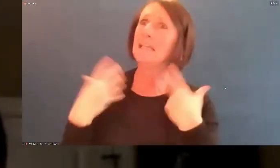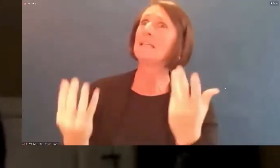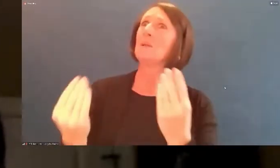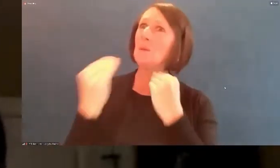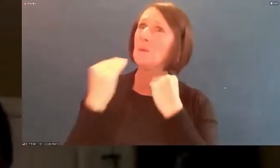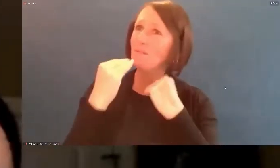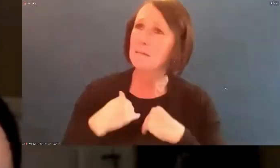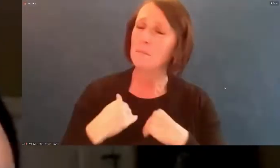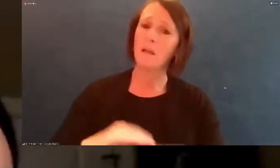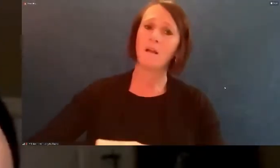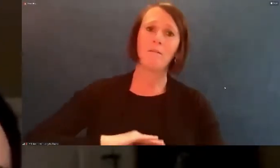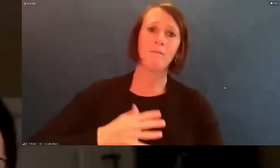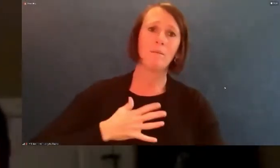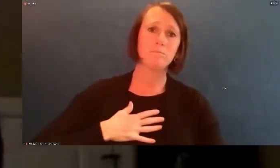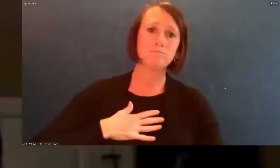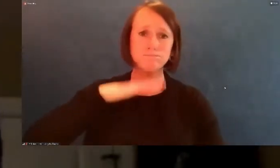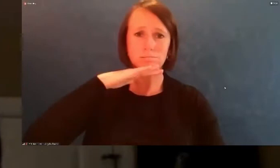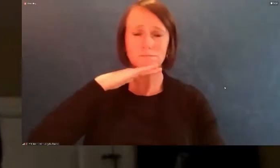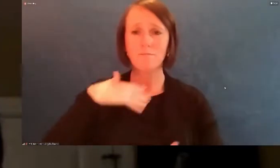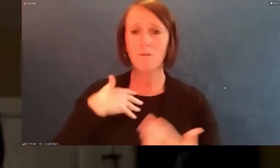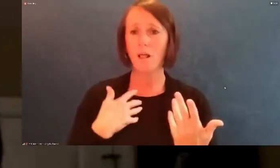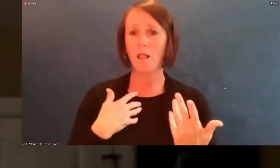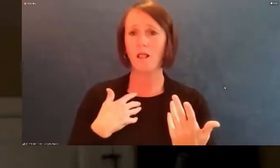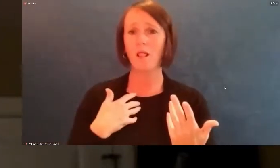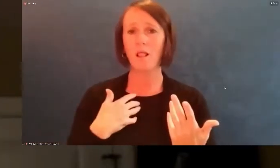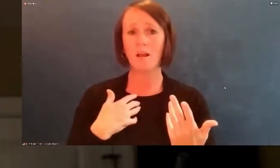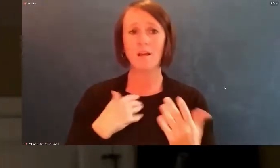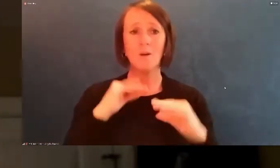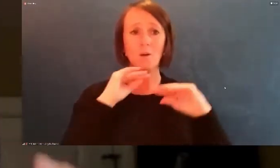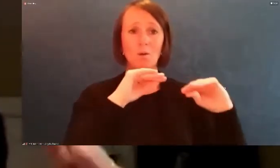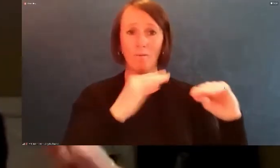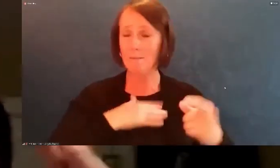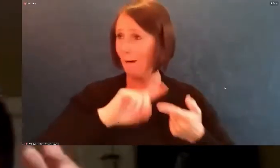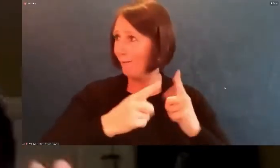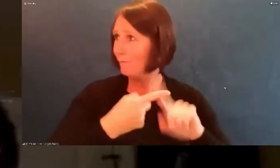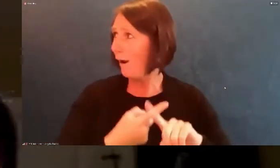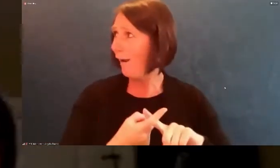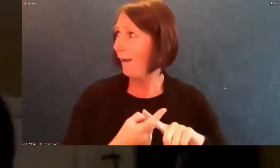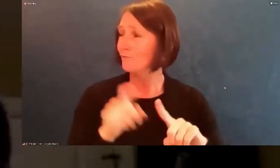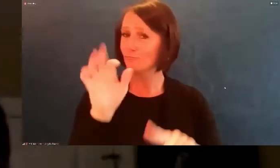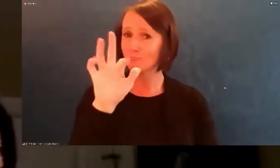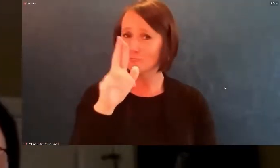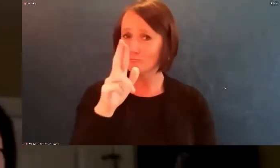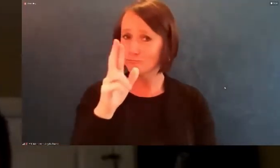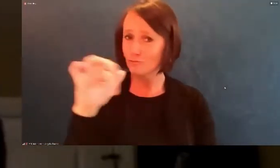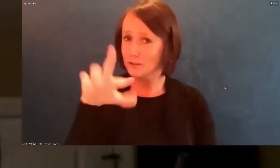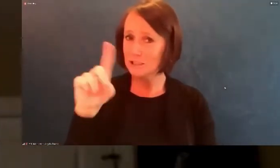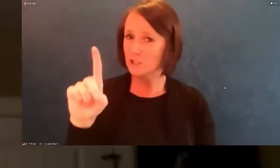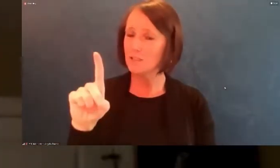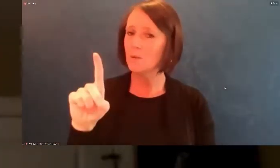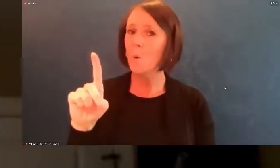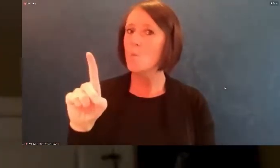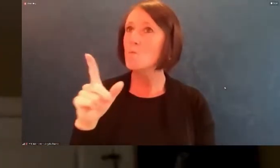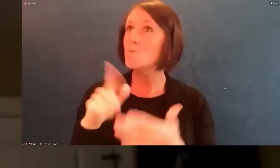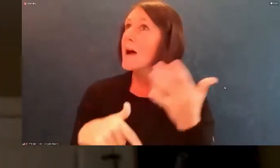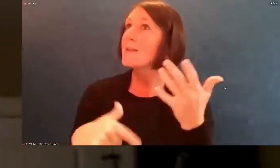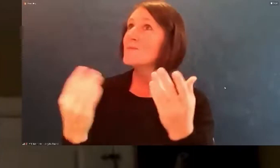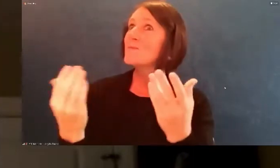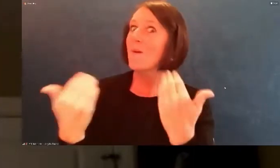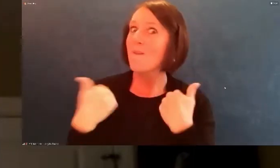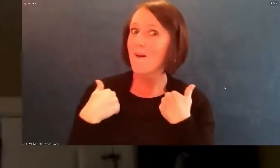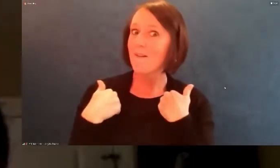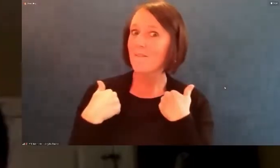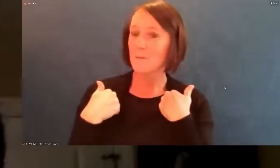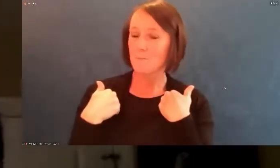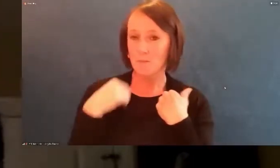me. You fed my homely friend, Richard Van Camp. So let's see what you got. So Mr. Bradley Hunt,